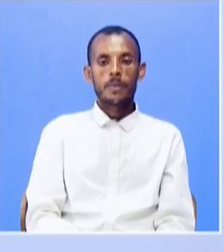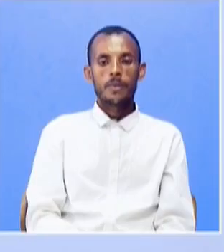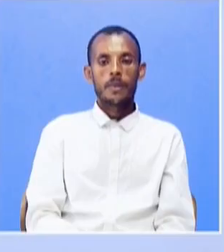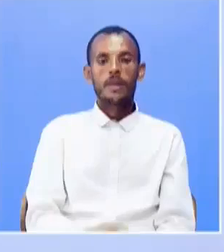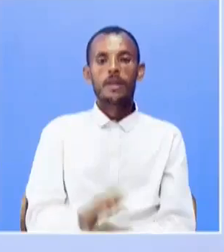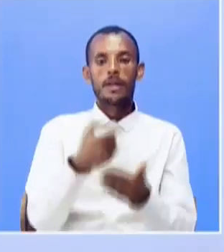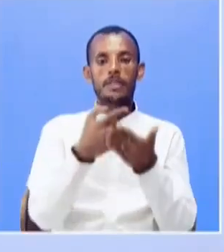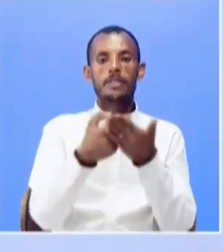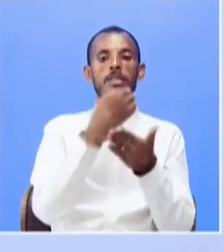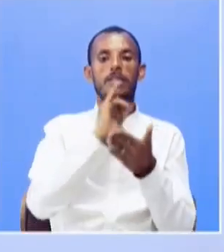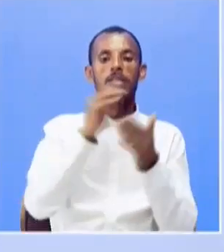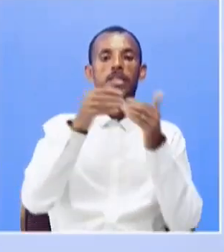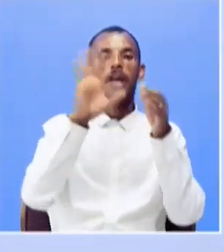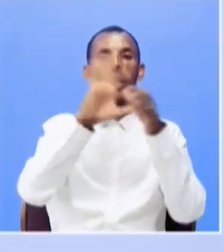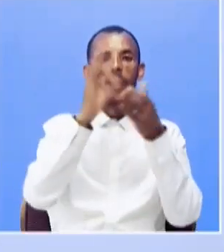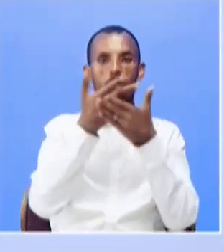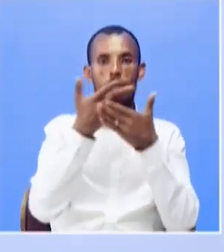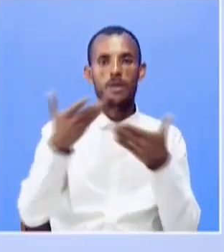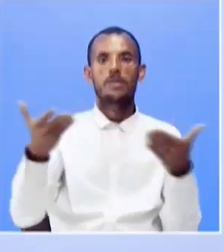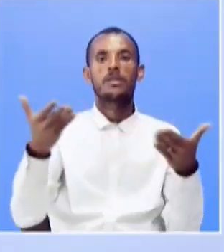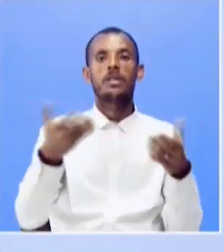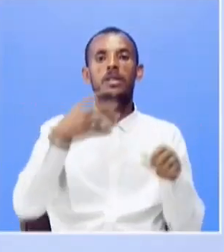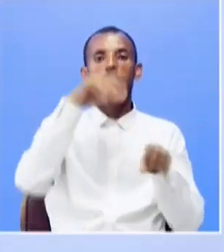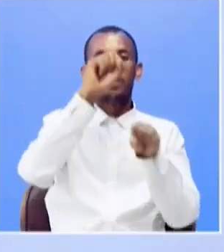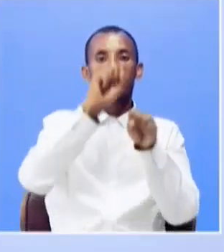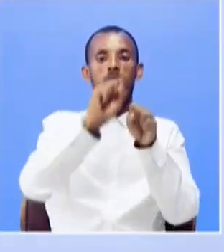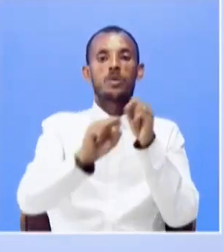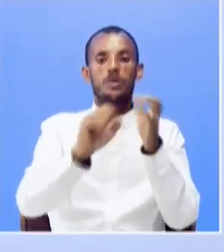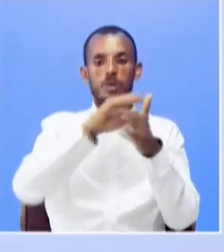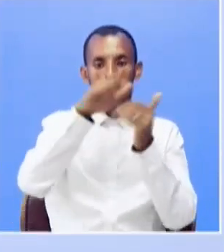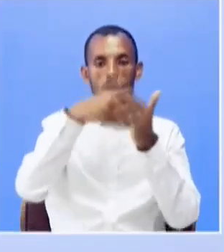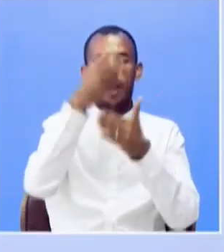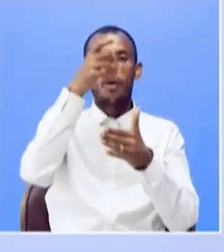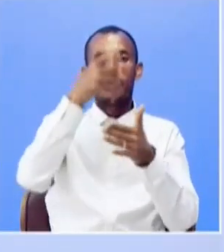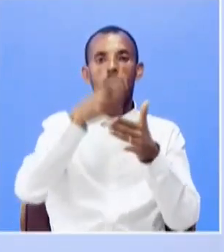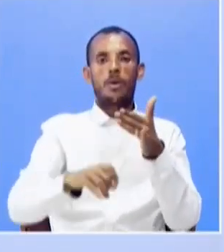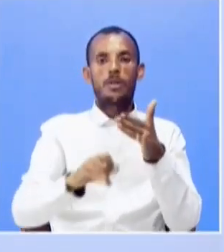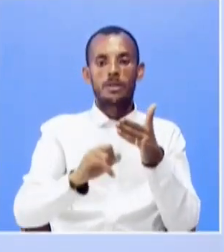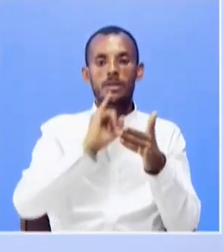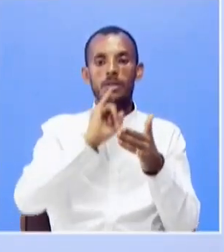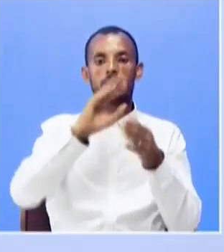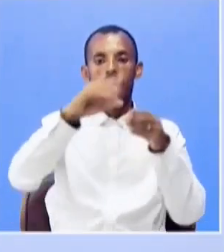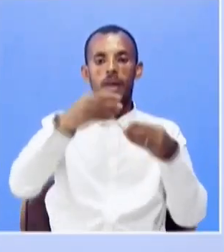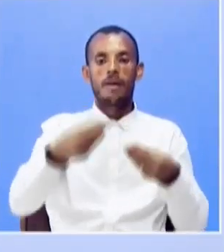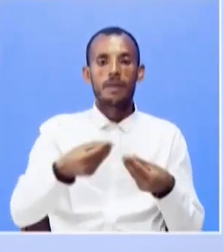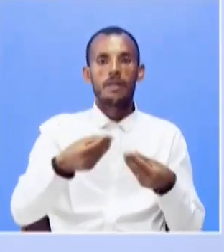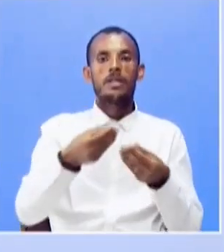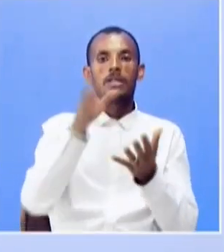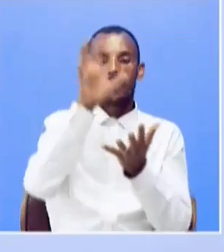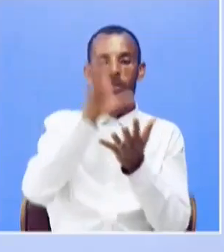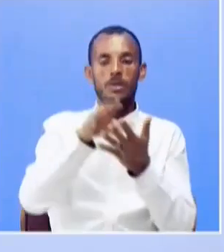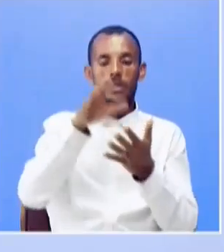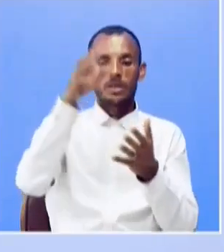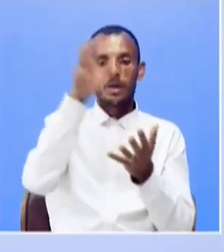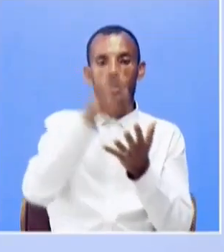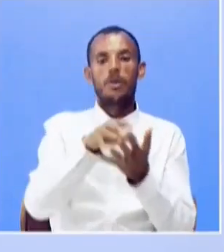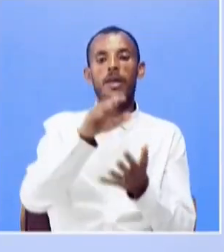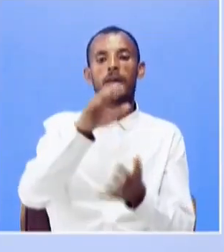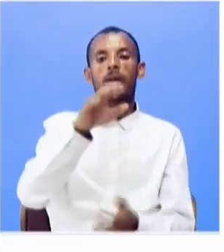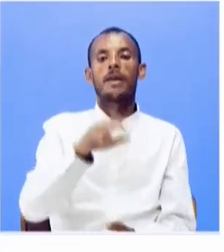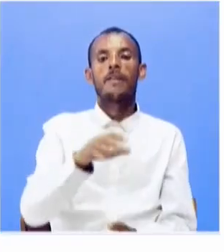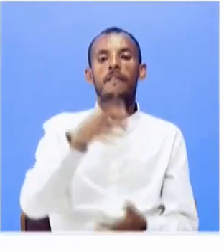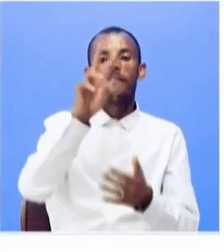This is the equation. So the total cost is given, the cost including VAT is given, it's 46,